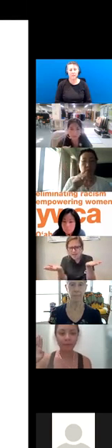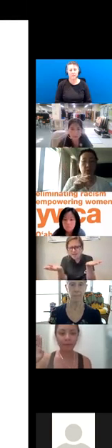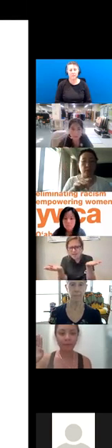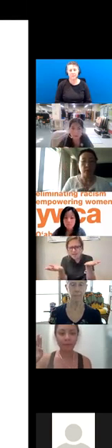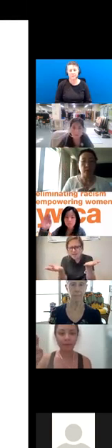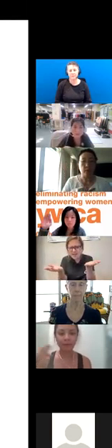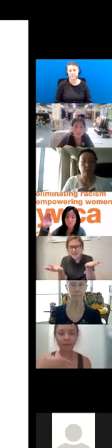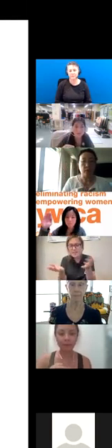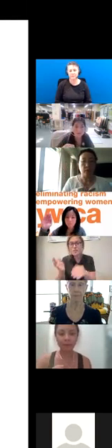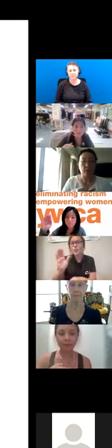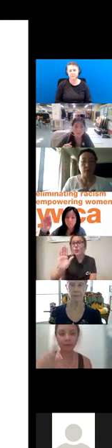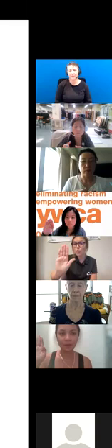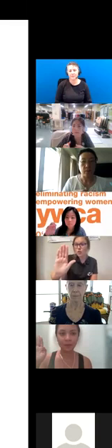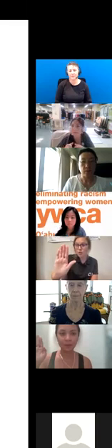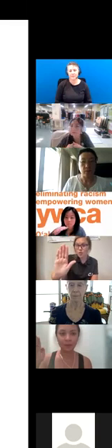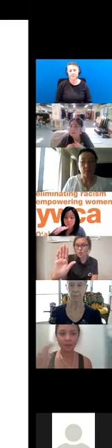What?